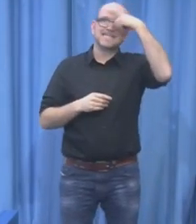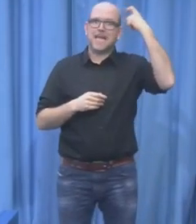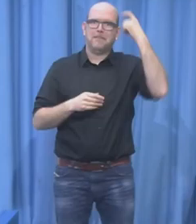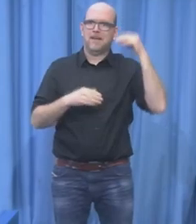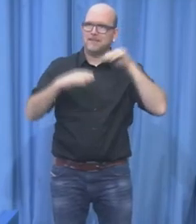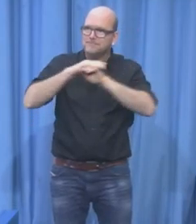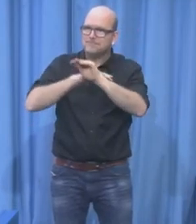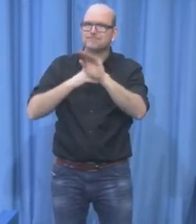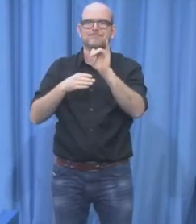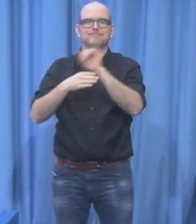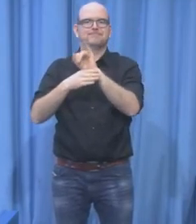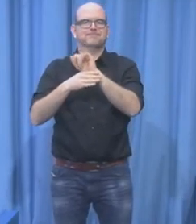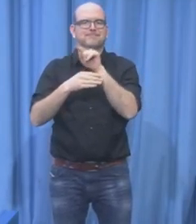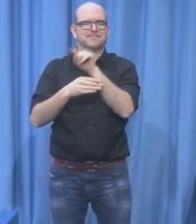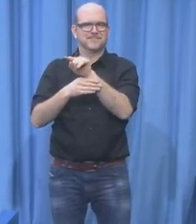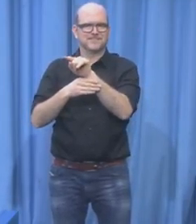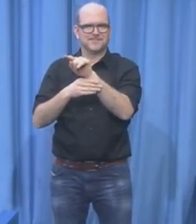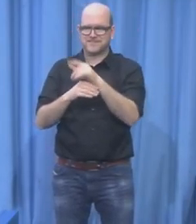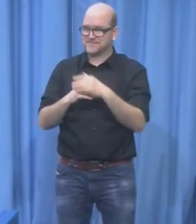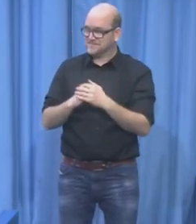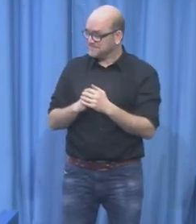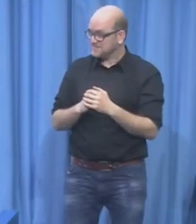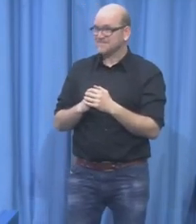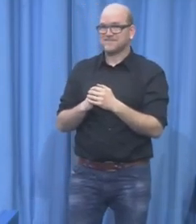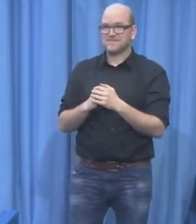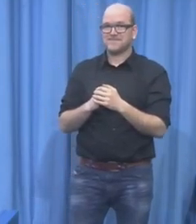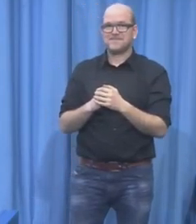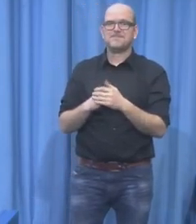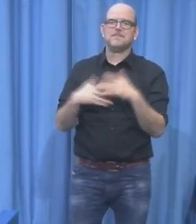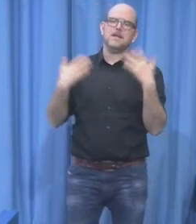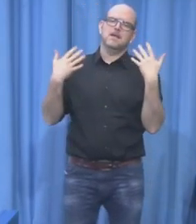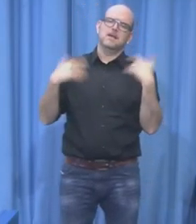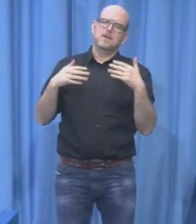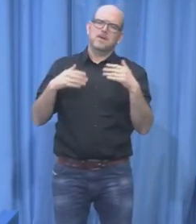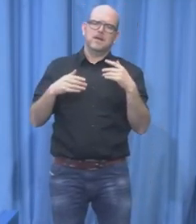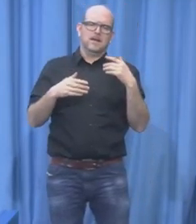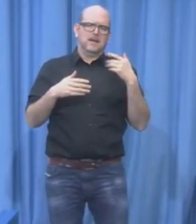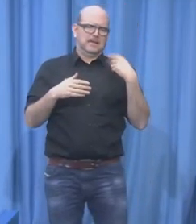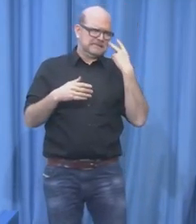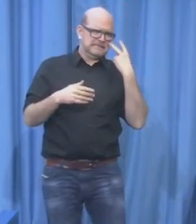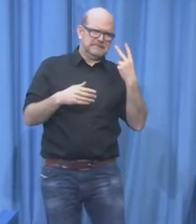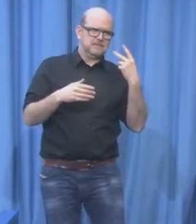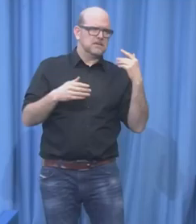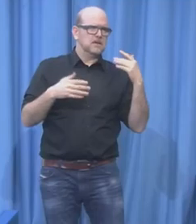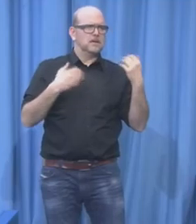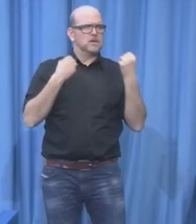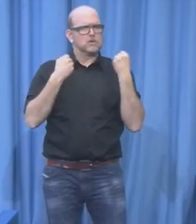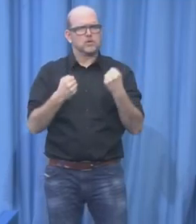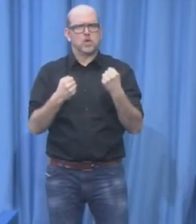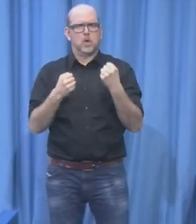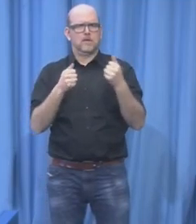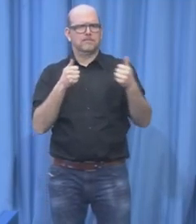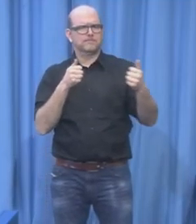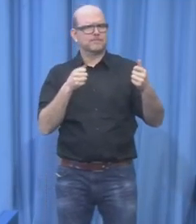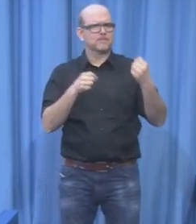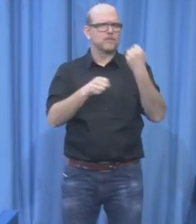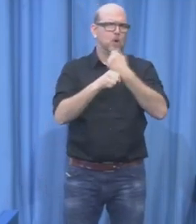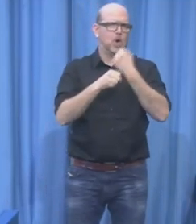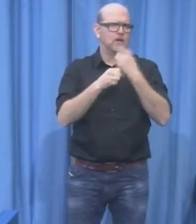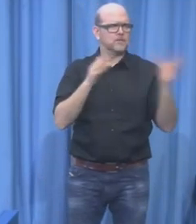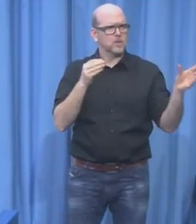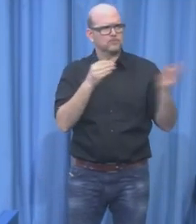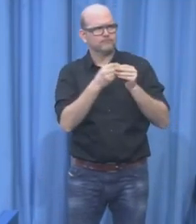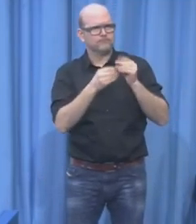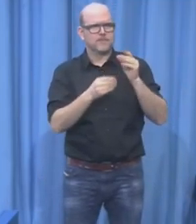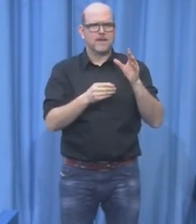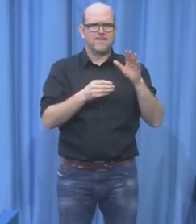school. We work really closely with the schools and the parents to get the students prepared for summer,